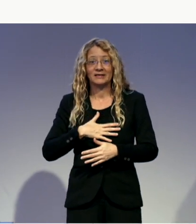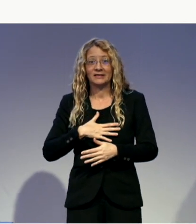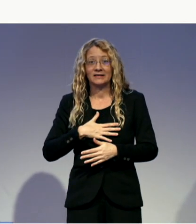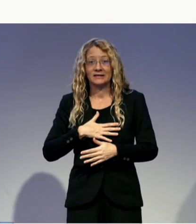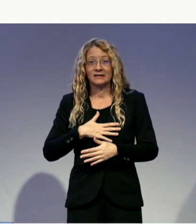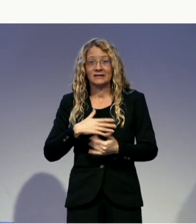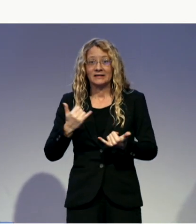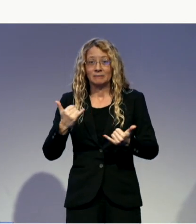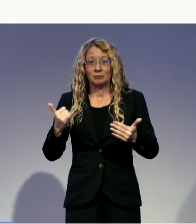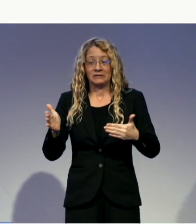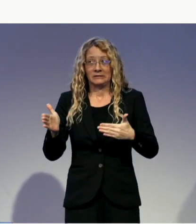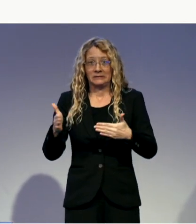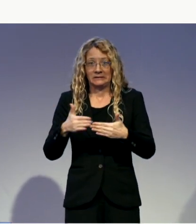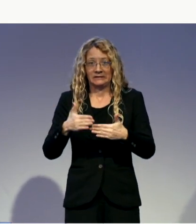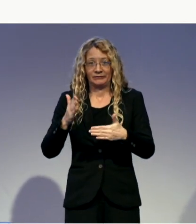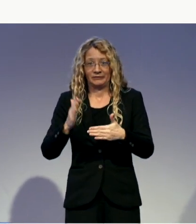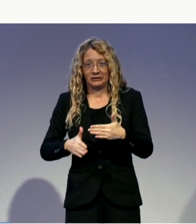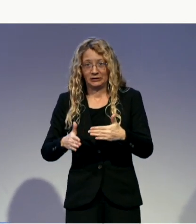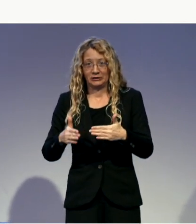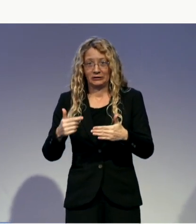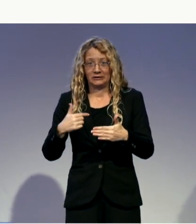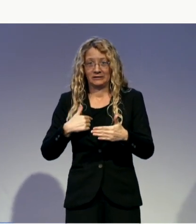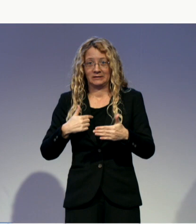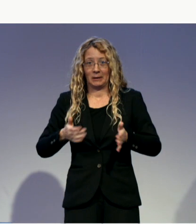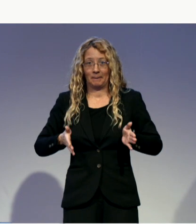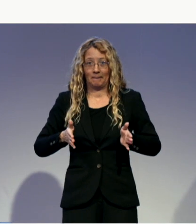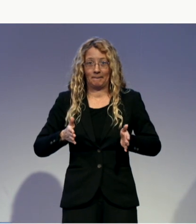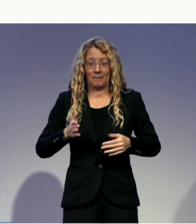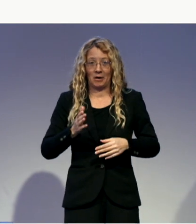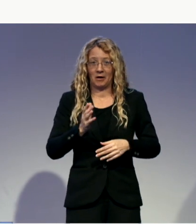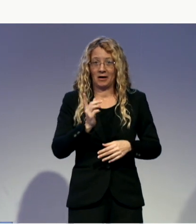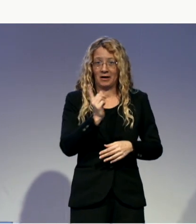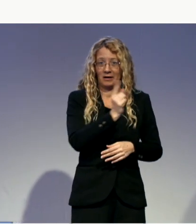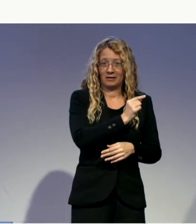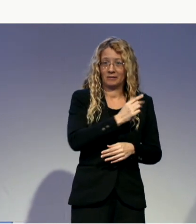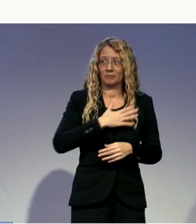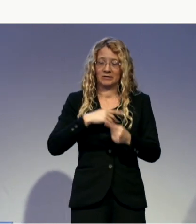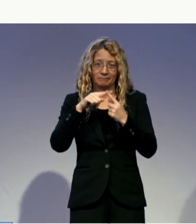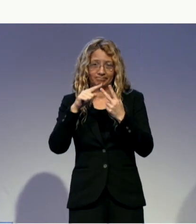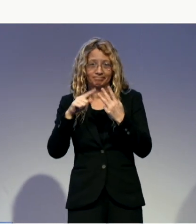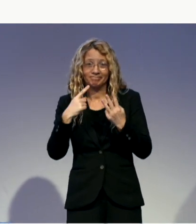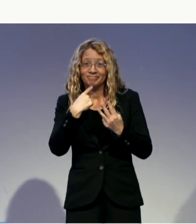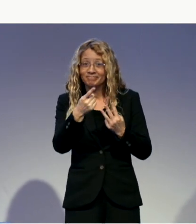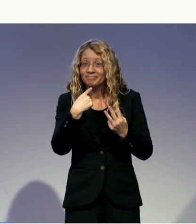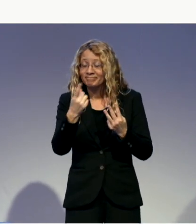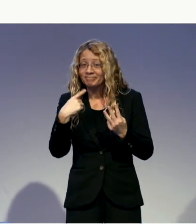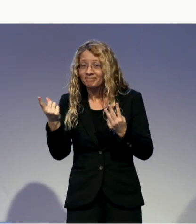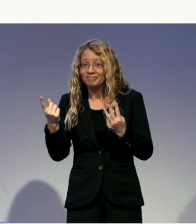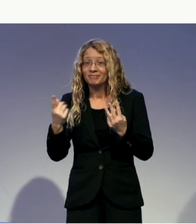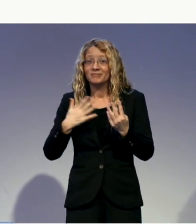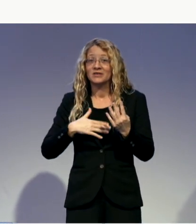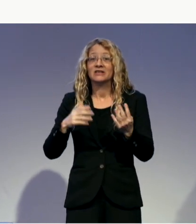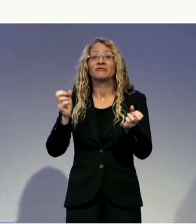I leave, I just want to say 2 or 3 things. We said we wanted your feedback. We said accessibility was